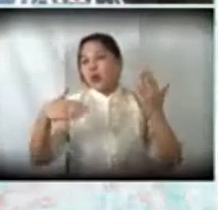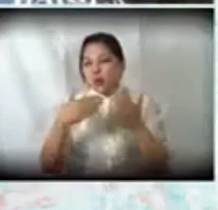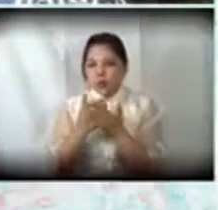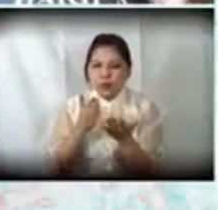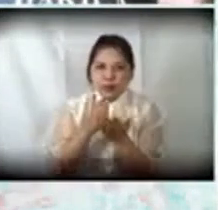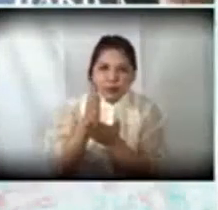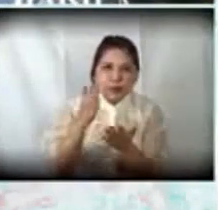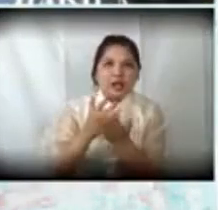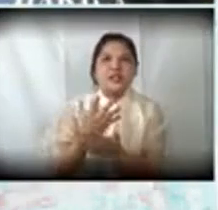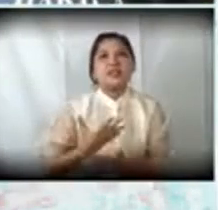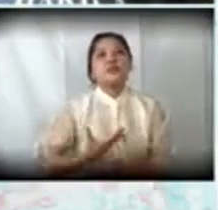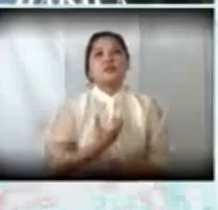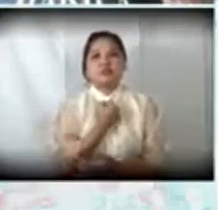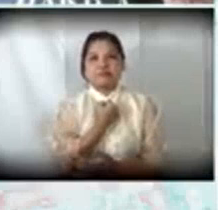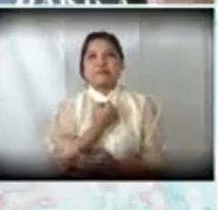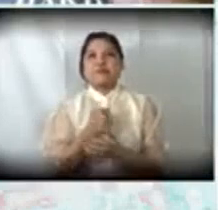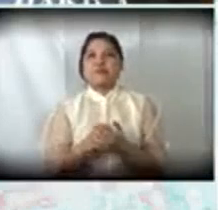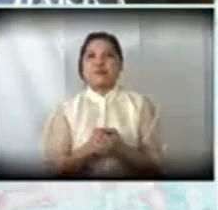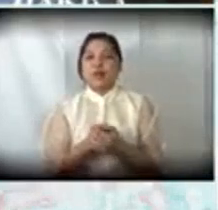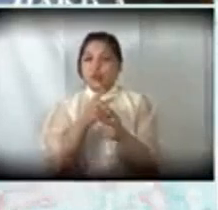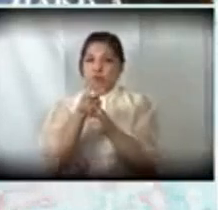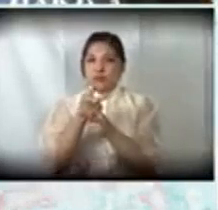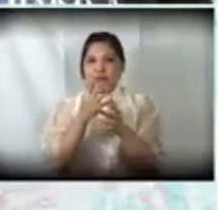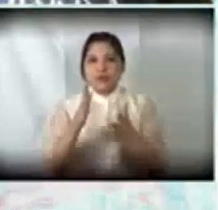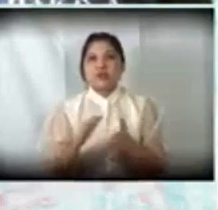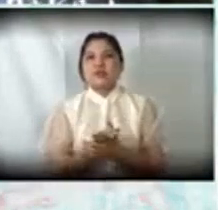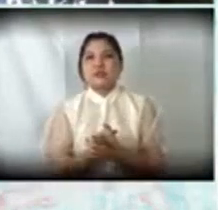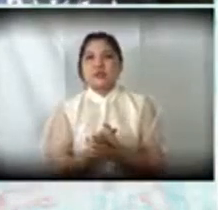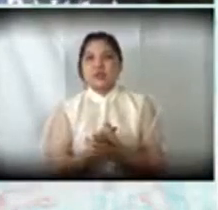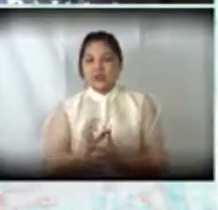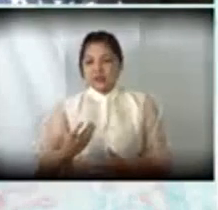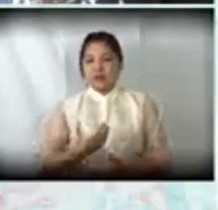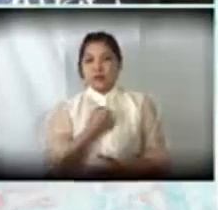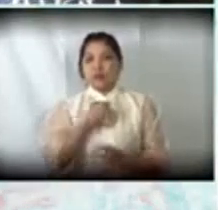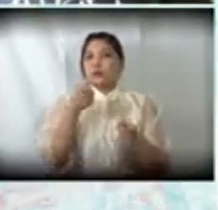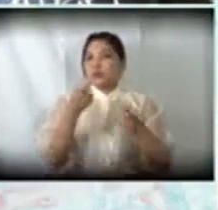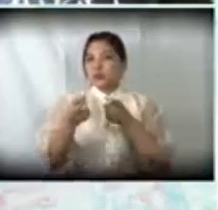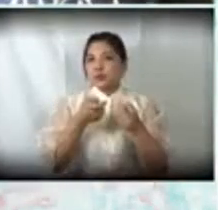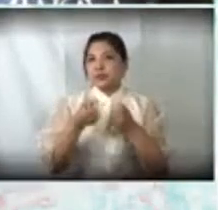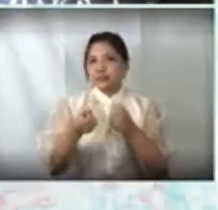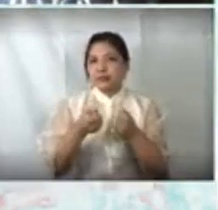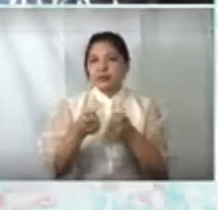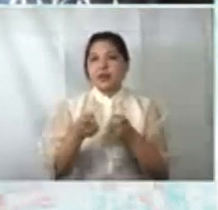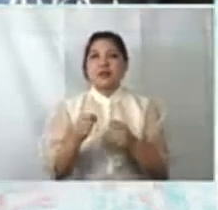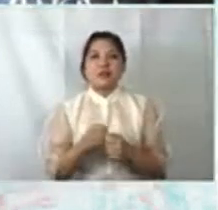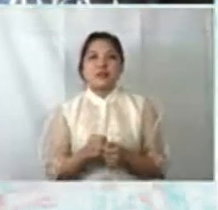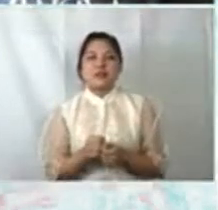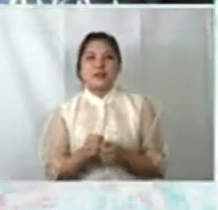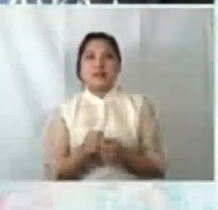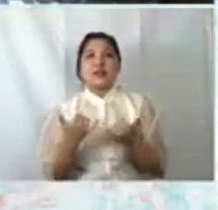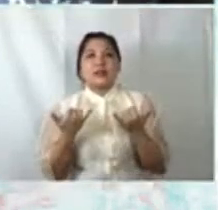possession, supervision, jurisdiction, control of sovereignty now